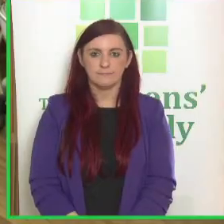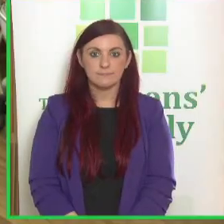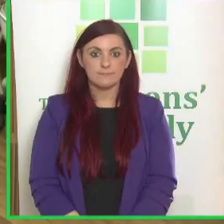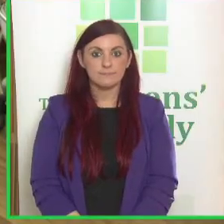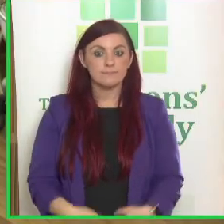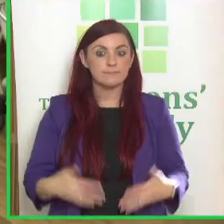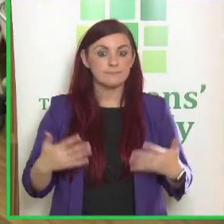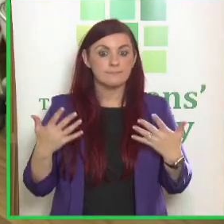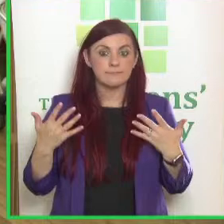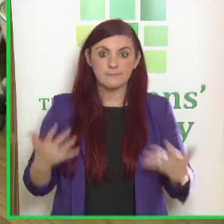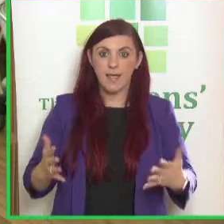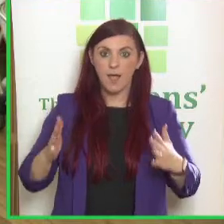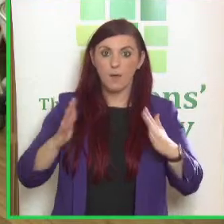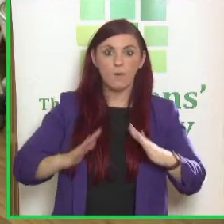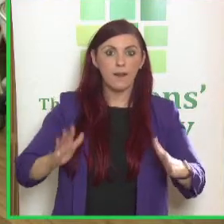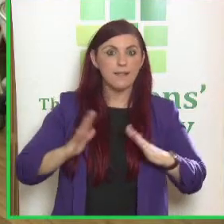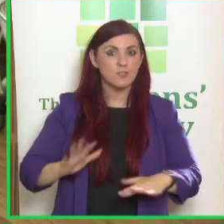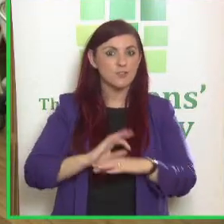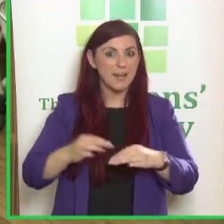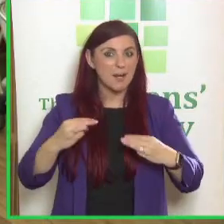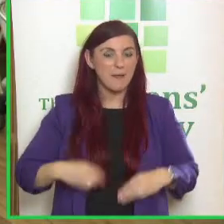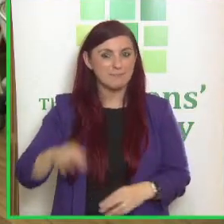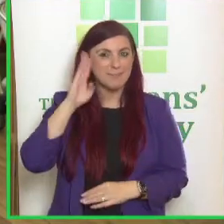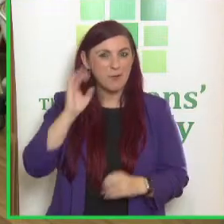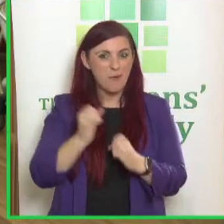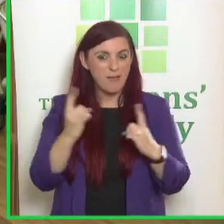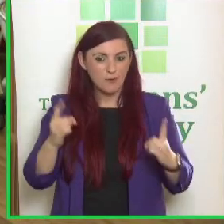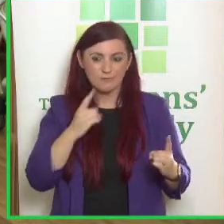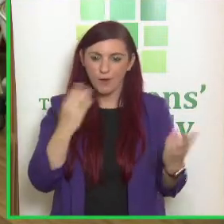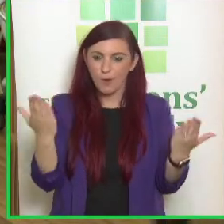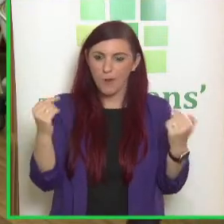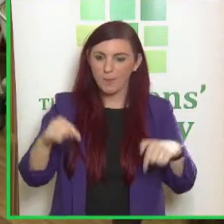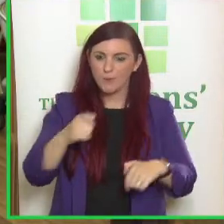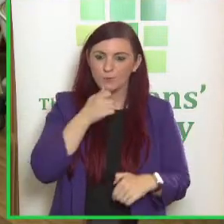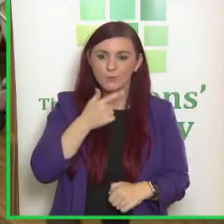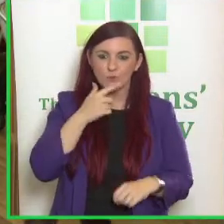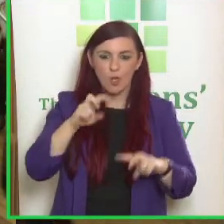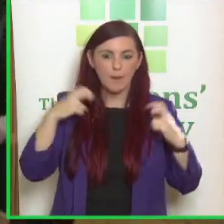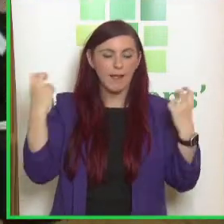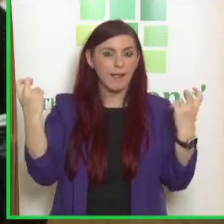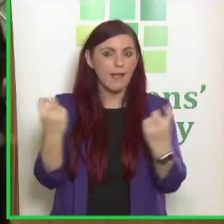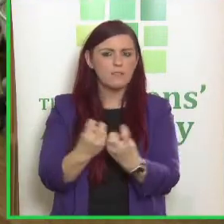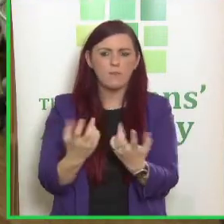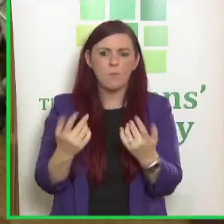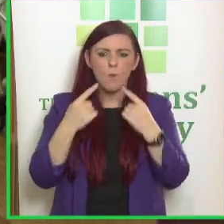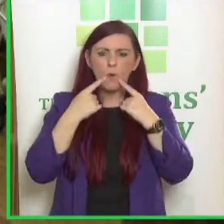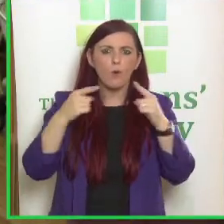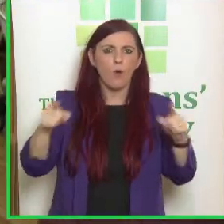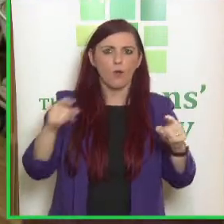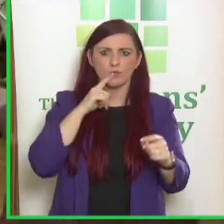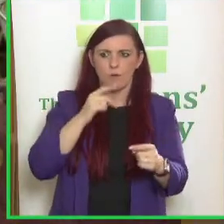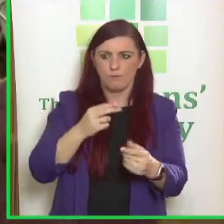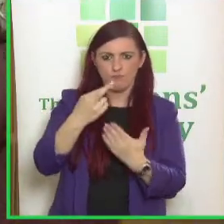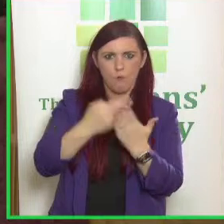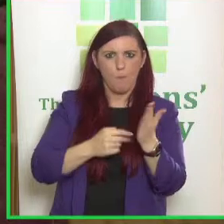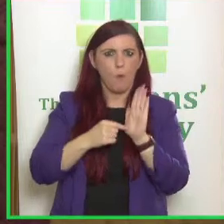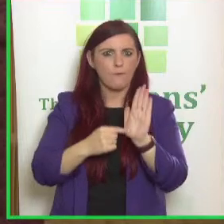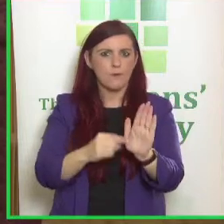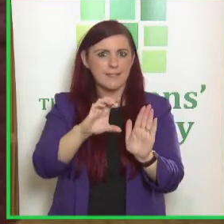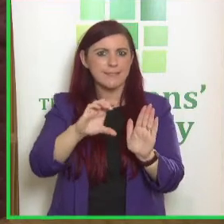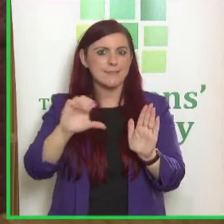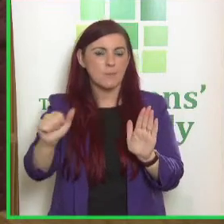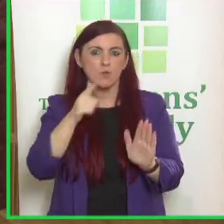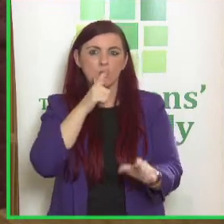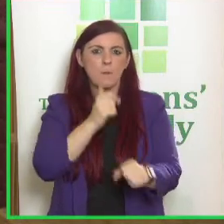So, ladies and gentlemen, good afternoon, and you're very welcome to Dublin Castle for the launch of the report of the Citizens' Assembly on Drugs